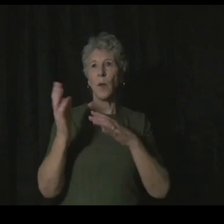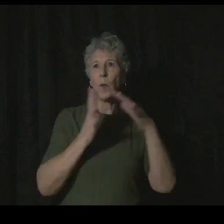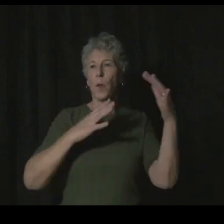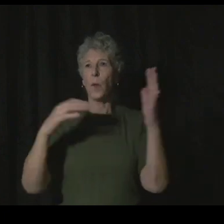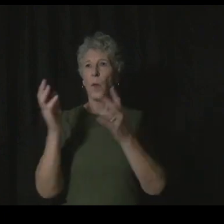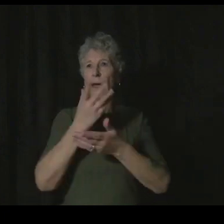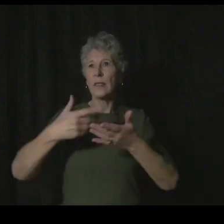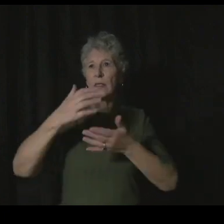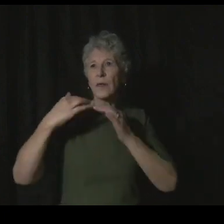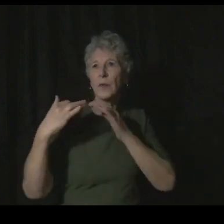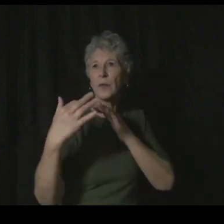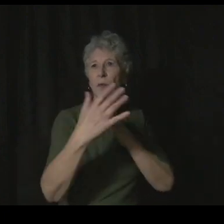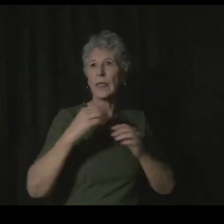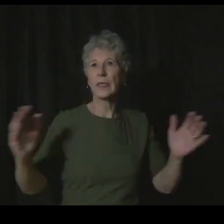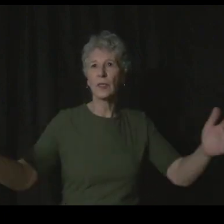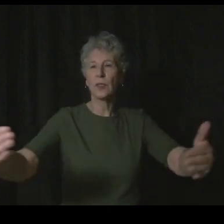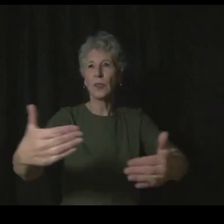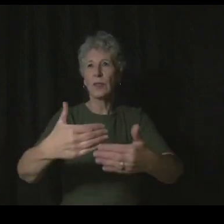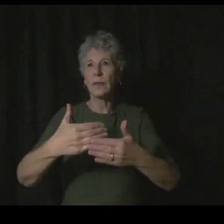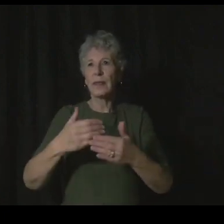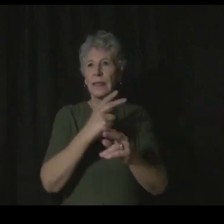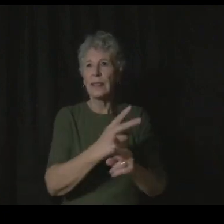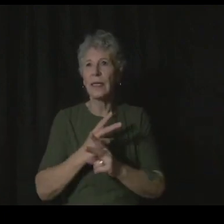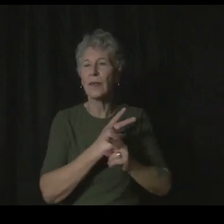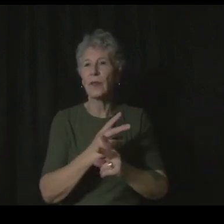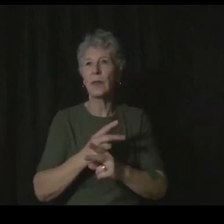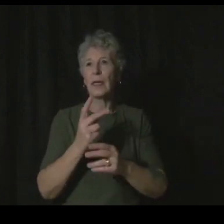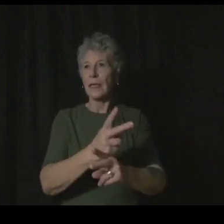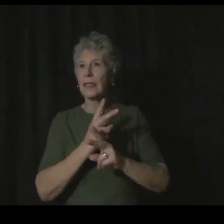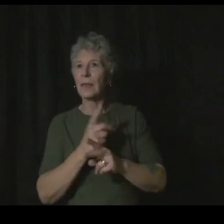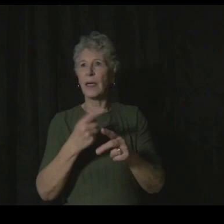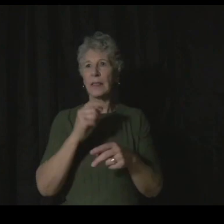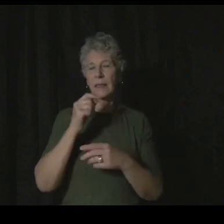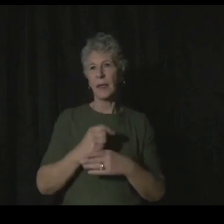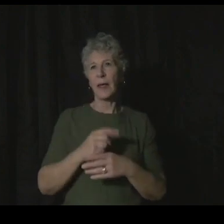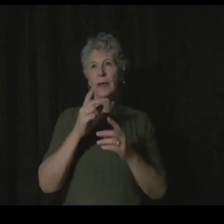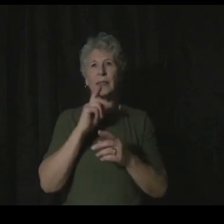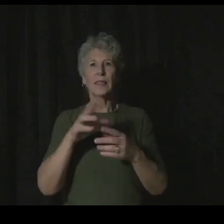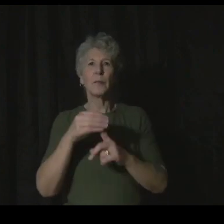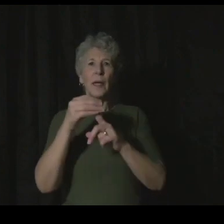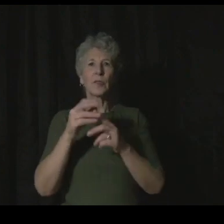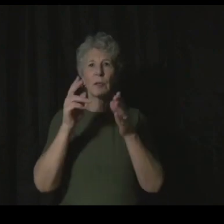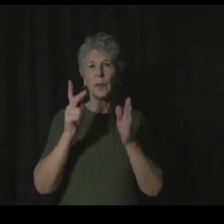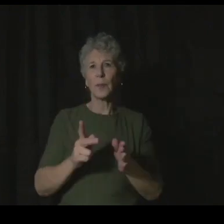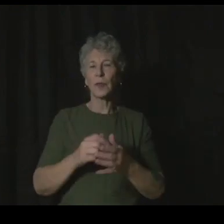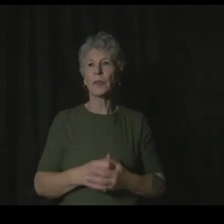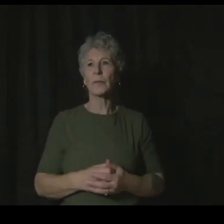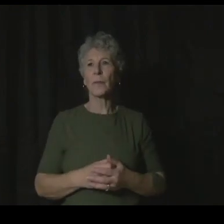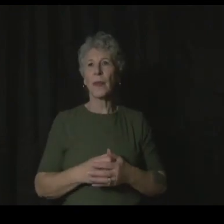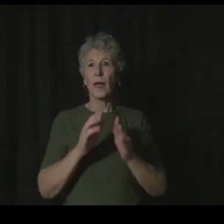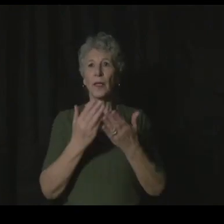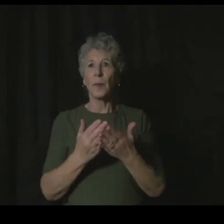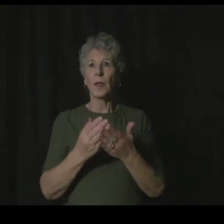of the wilderness, and he encircled him, and he cared for him, and kept him as the apple of his eye." The book of